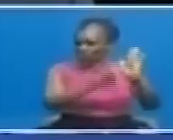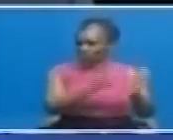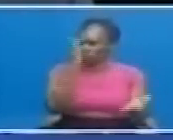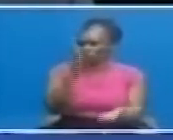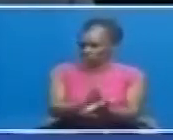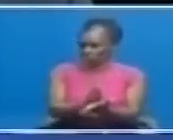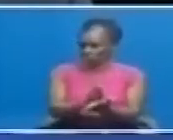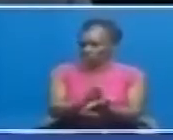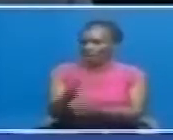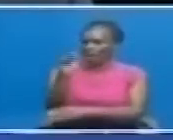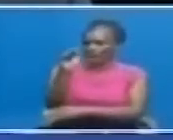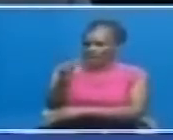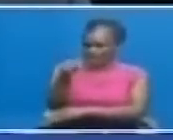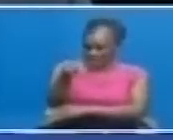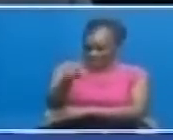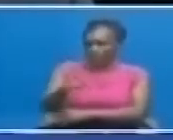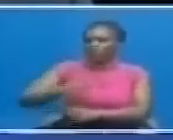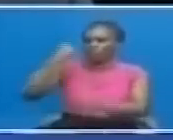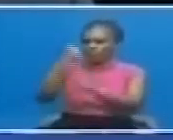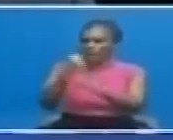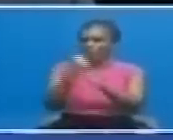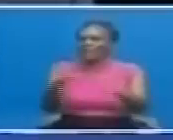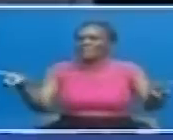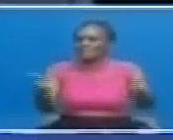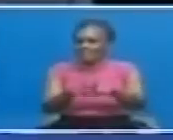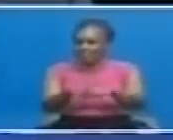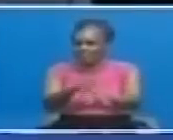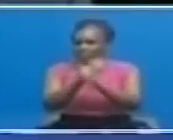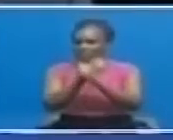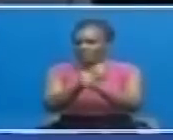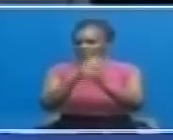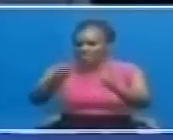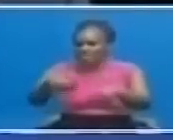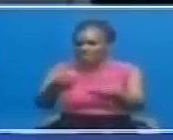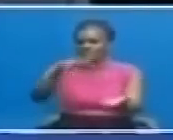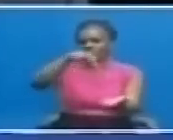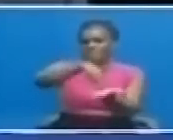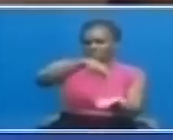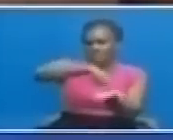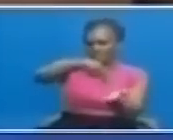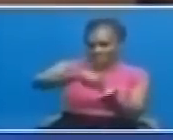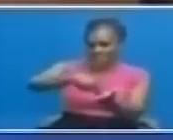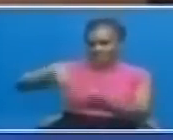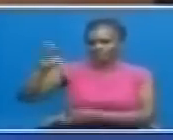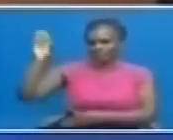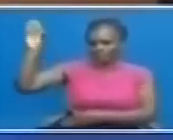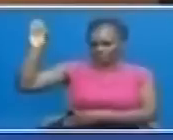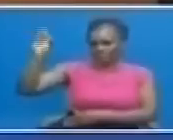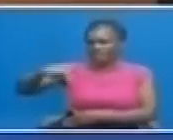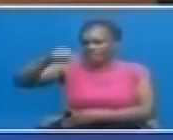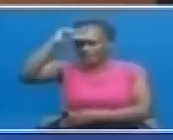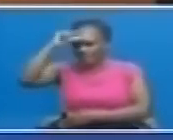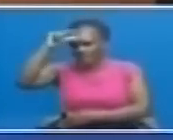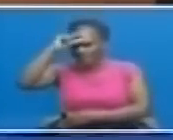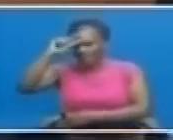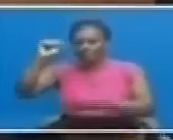And we are going to call upon them to rise to the occasion and give meaning to that oath they took. COD insists the government